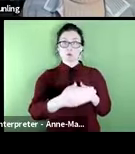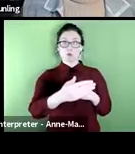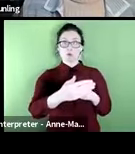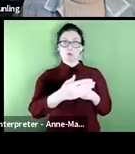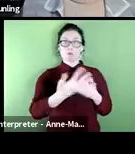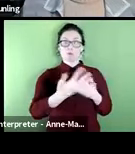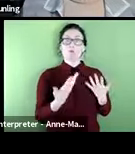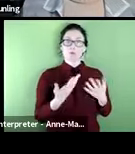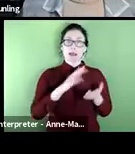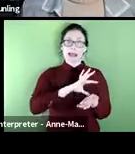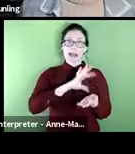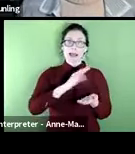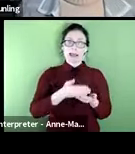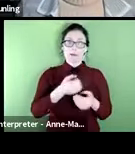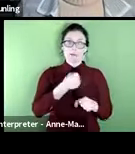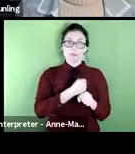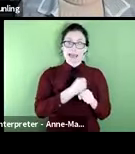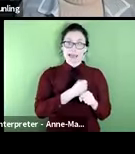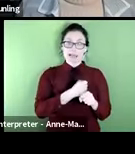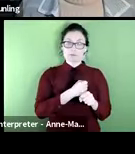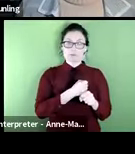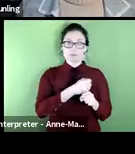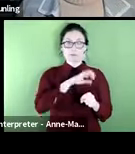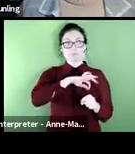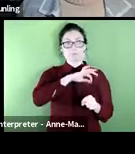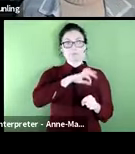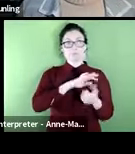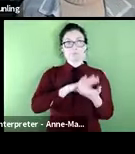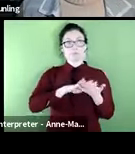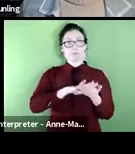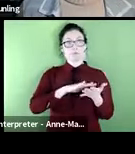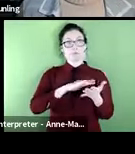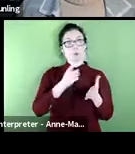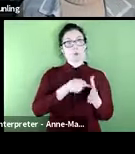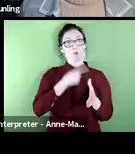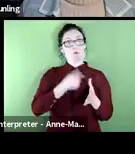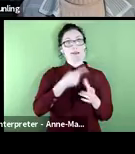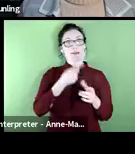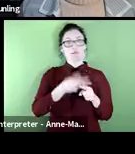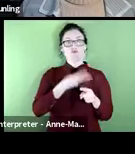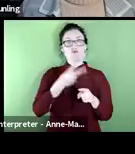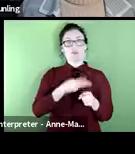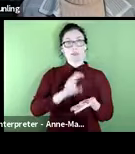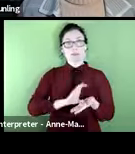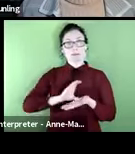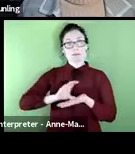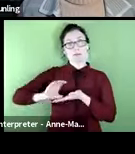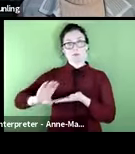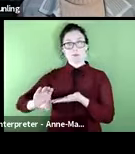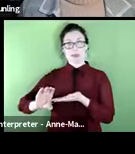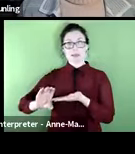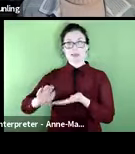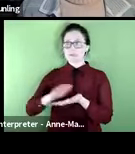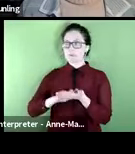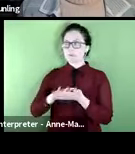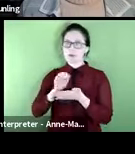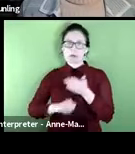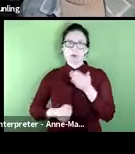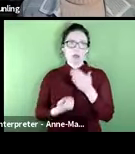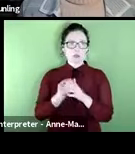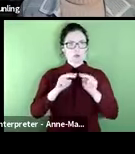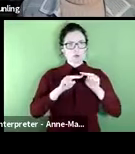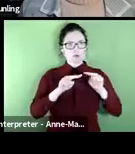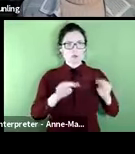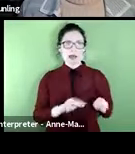gain generated by your business is automatically reinvested to buy new flats, new apartments,